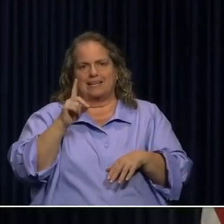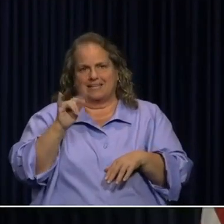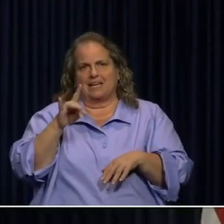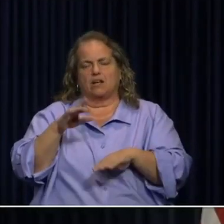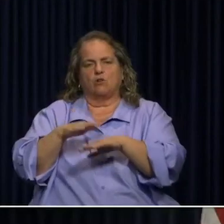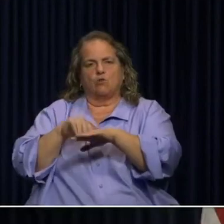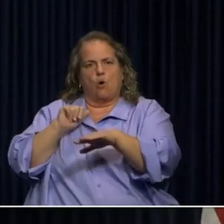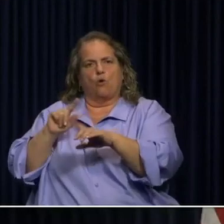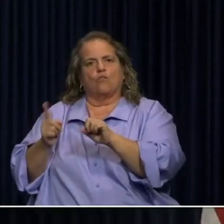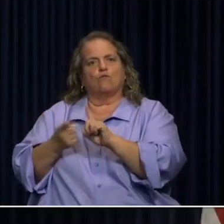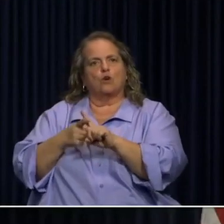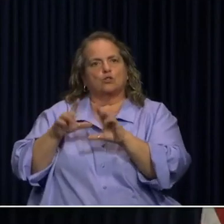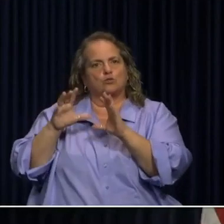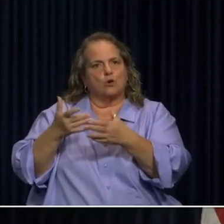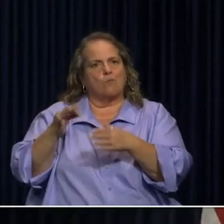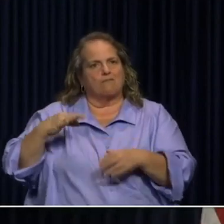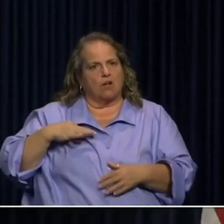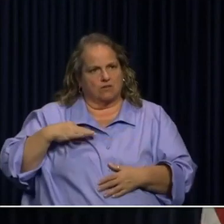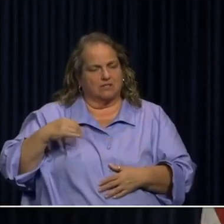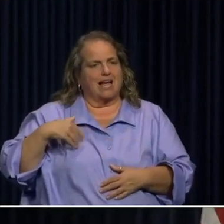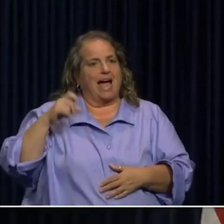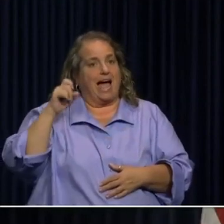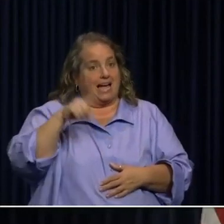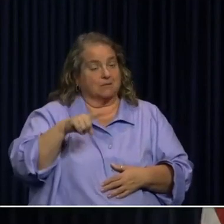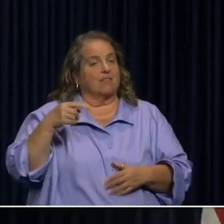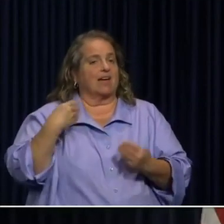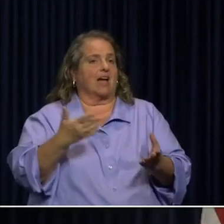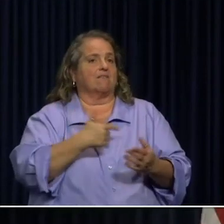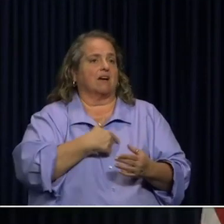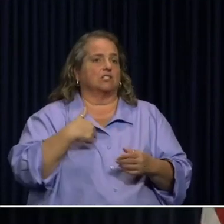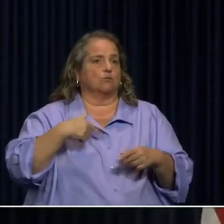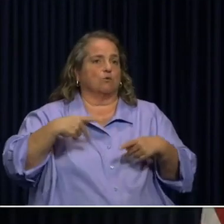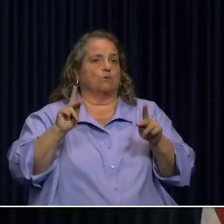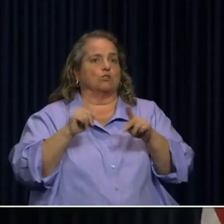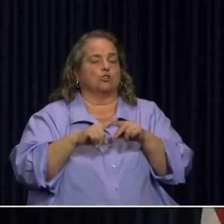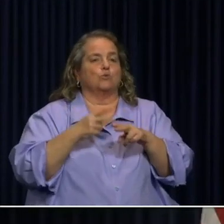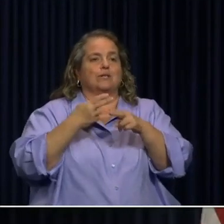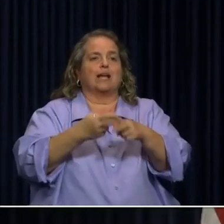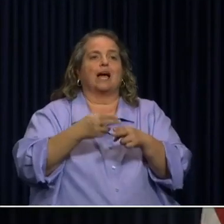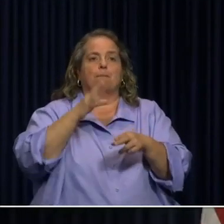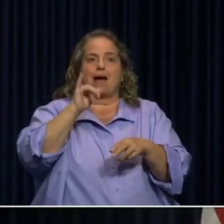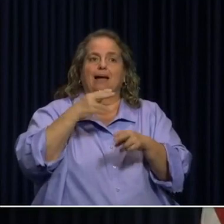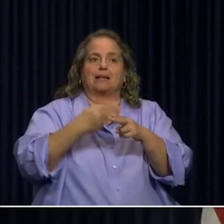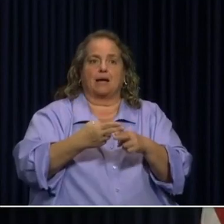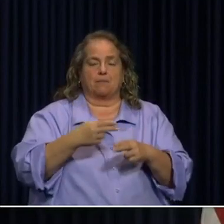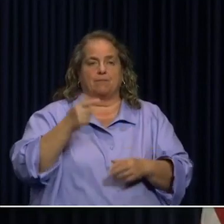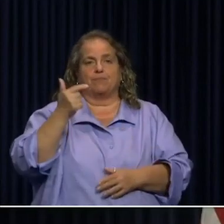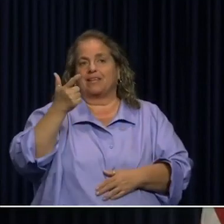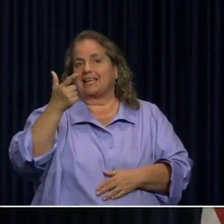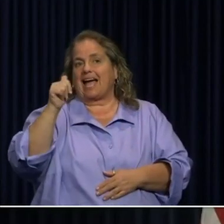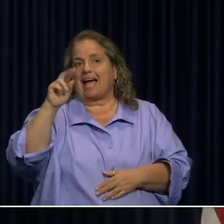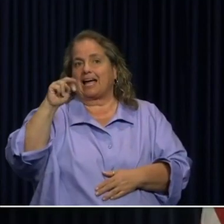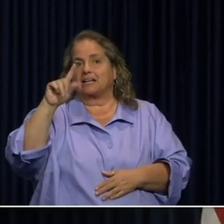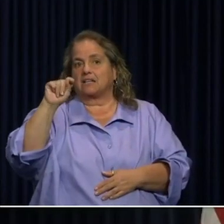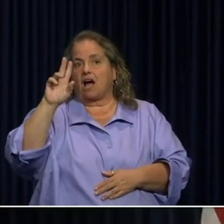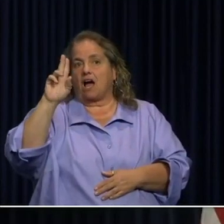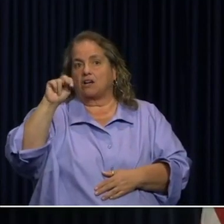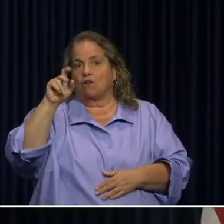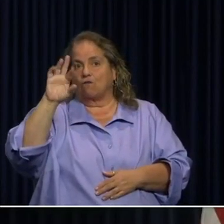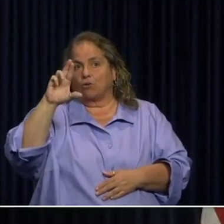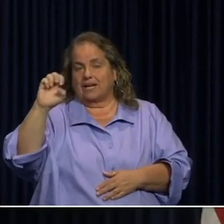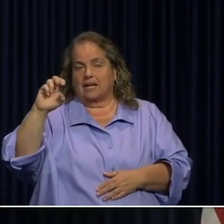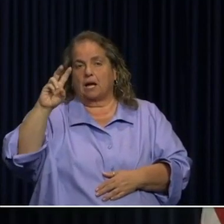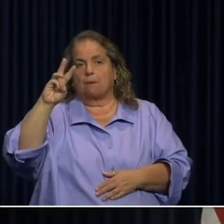Now, I've asked them all, and they've given me permission to mention them by name. So we are calling up Gant Unfried, Meredith